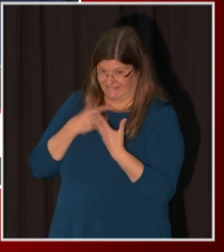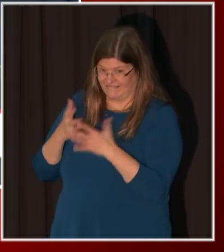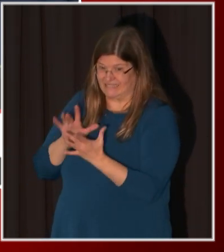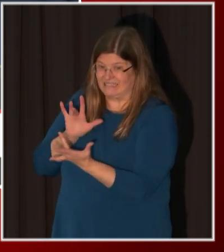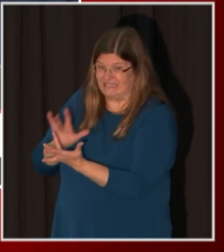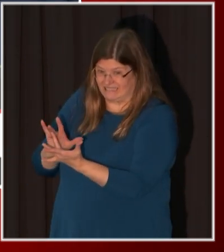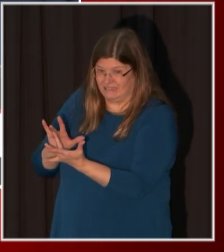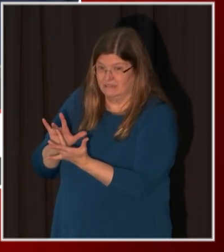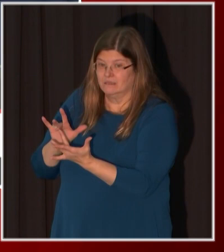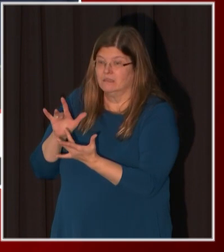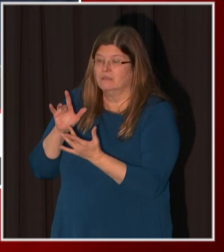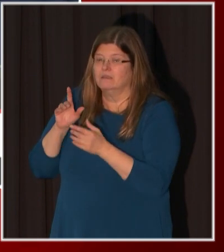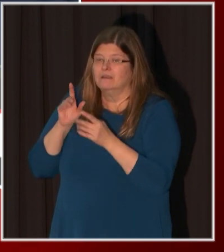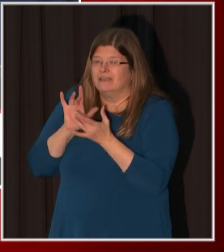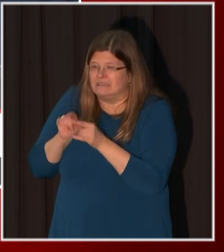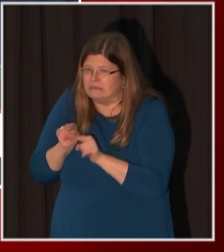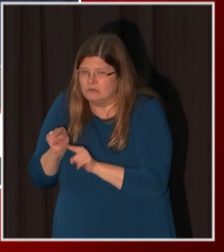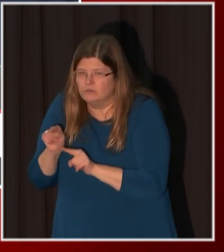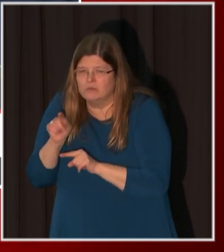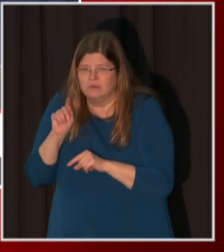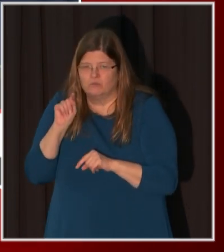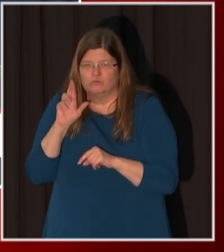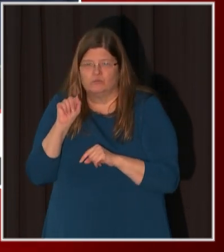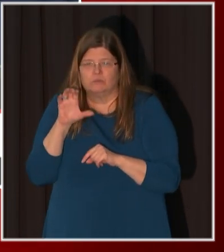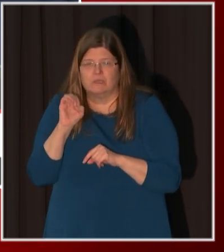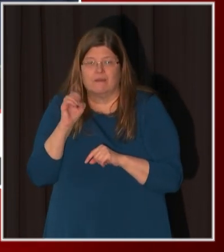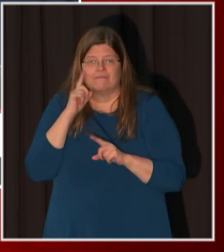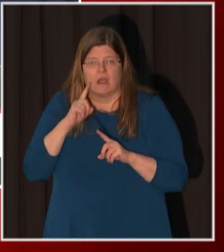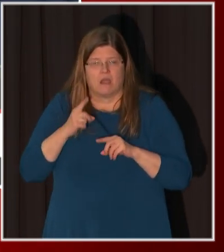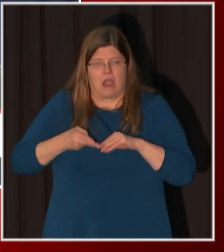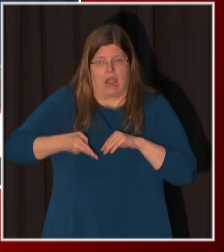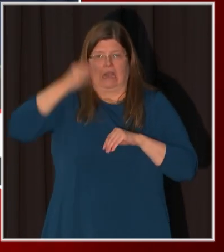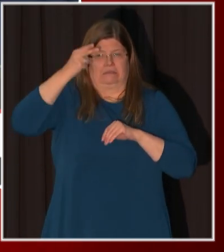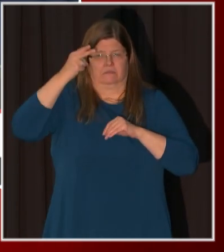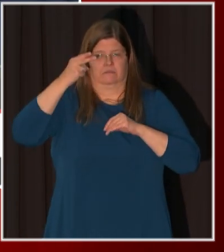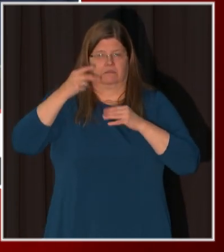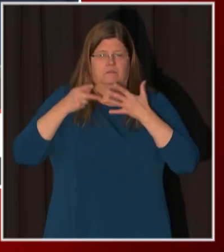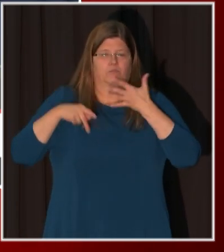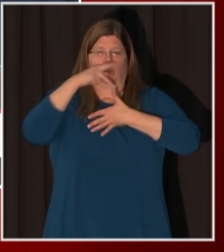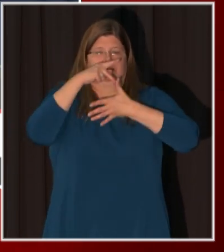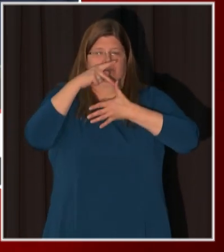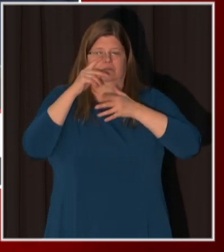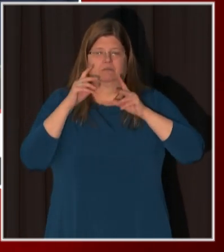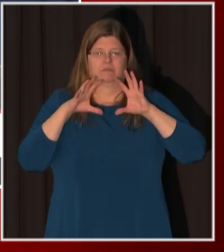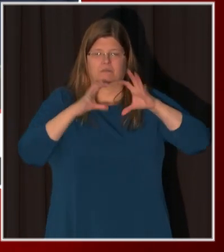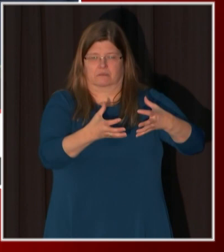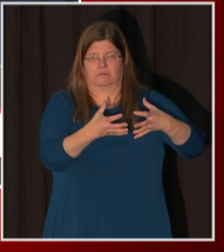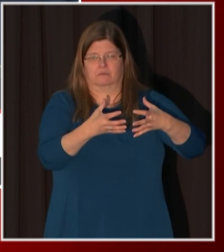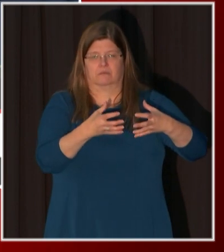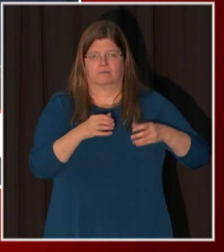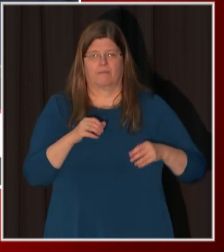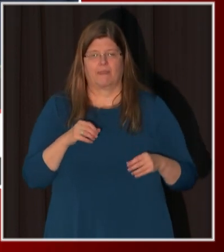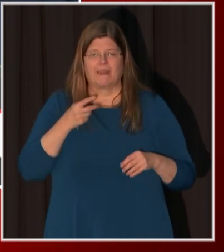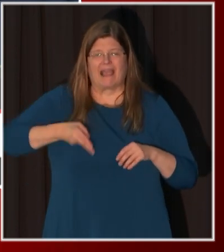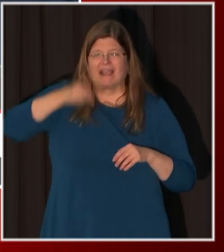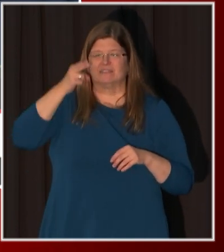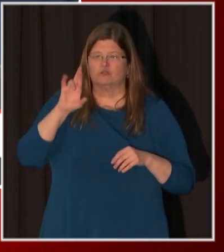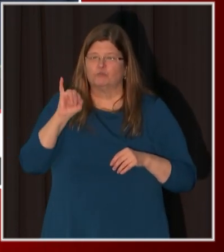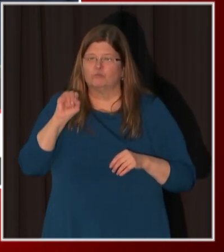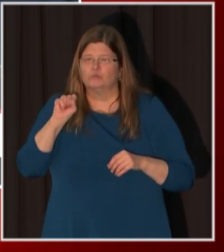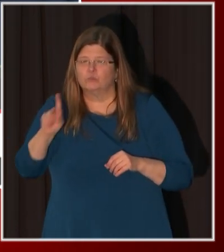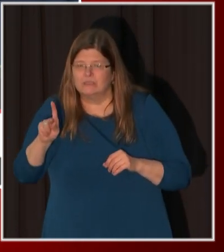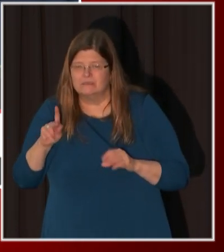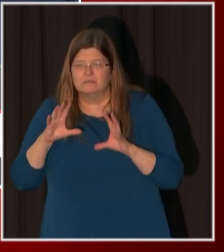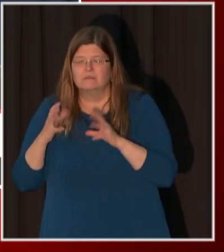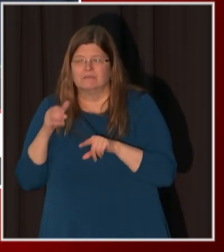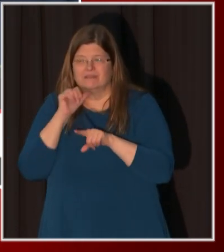tracing for members of the general public, correct? So I think we've articulated that point very clearly. So what we are able